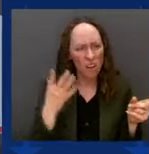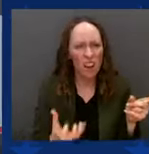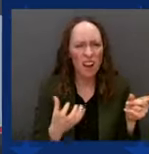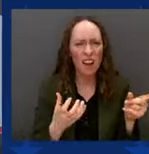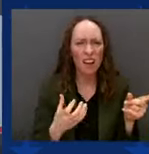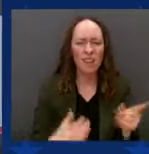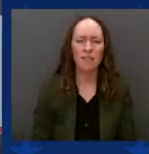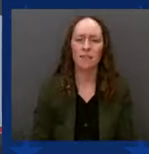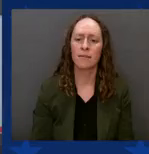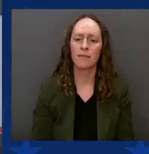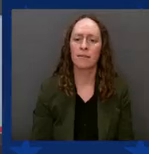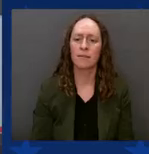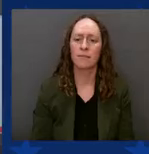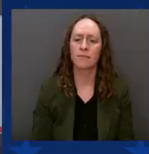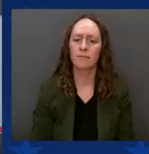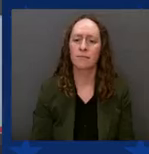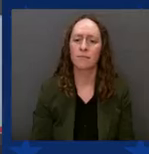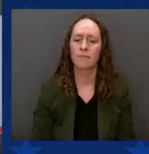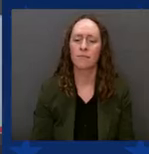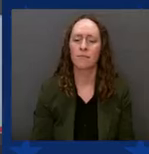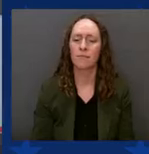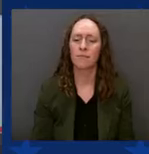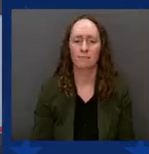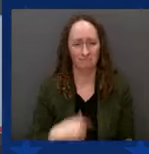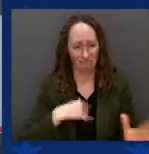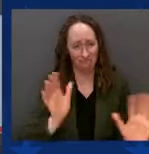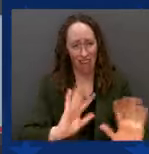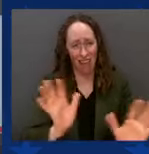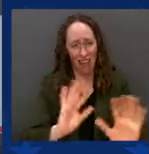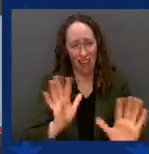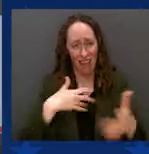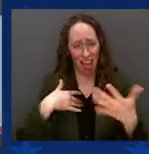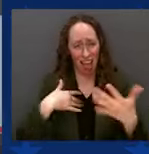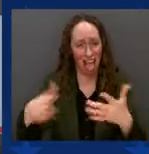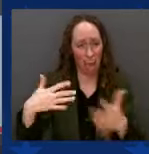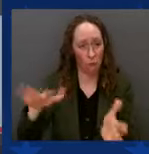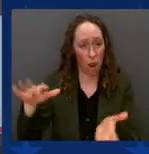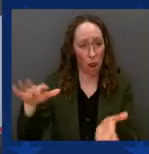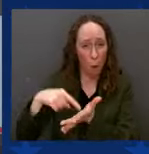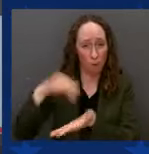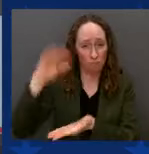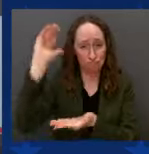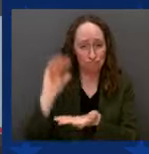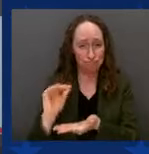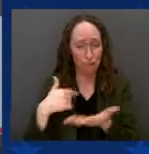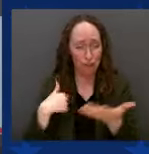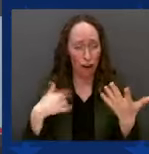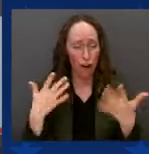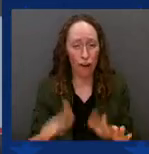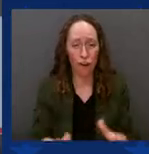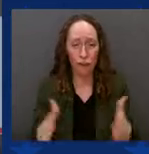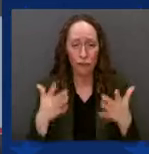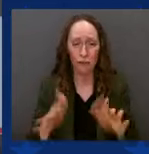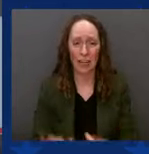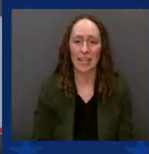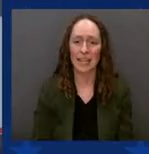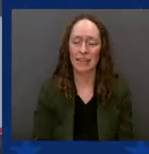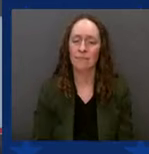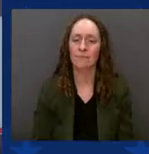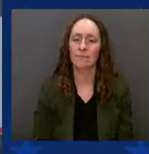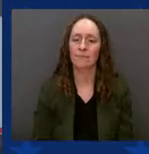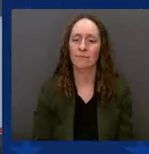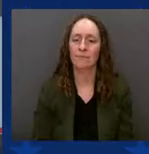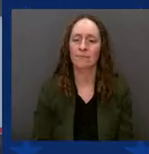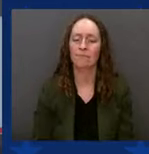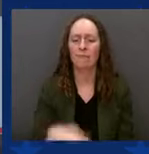that. And if they say they want to cut the deficit, but their plans would explode the deficit, how are they going to